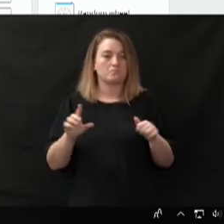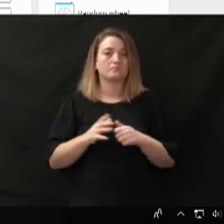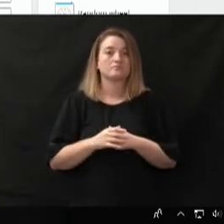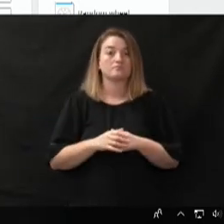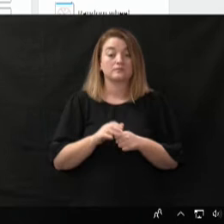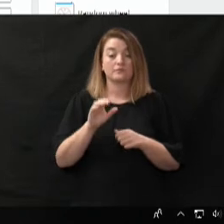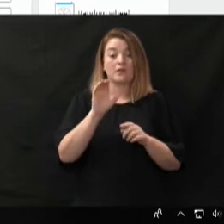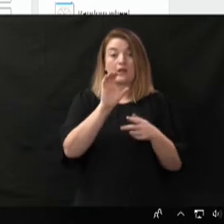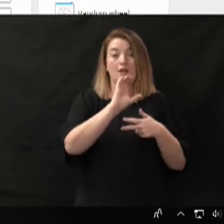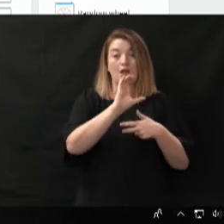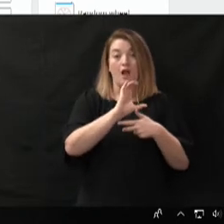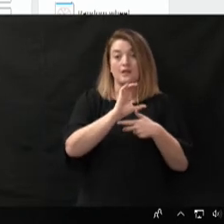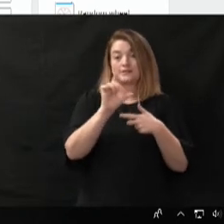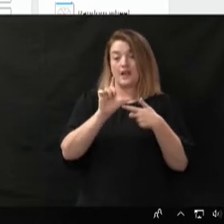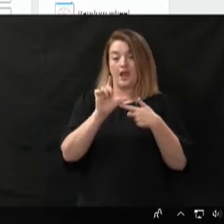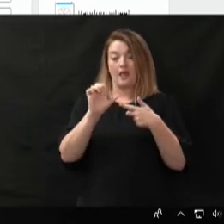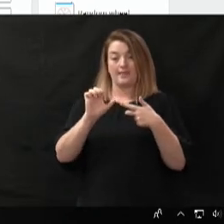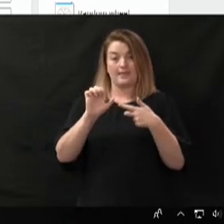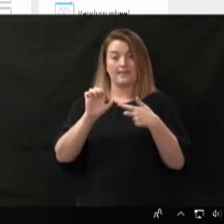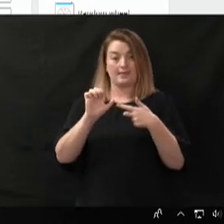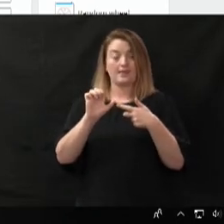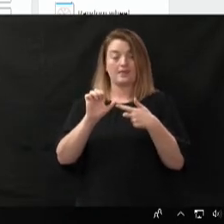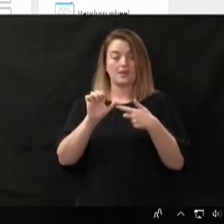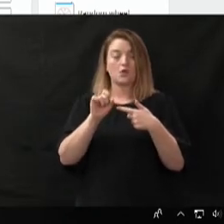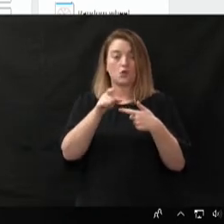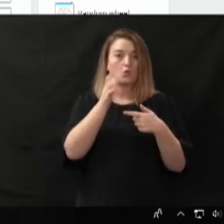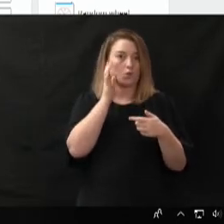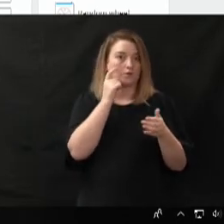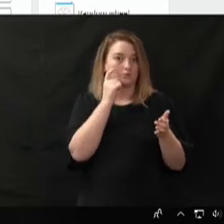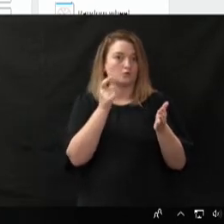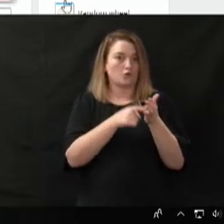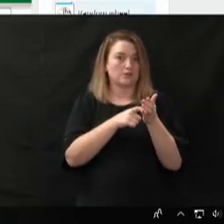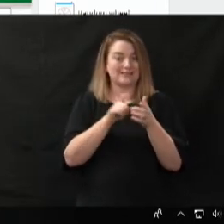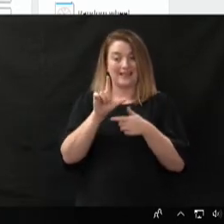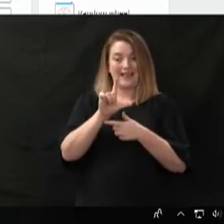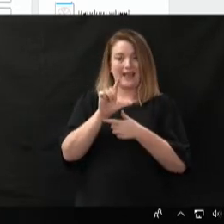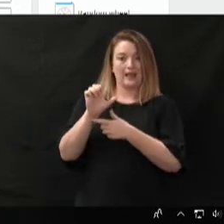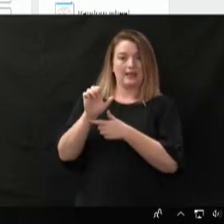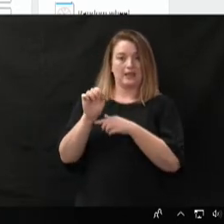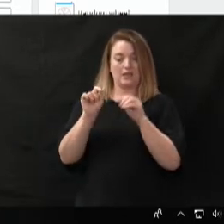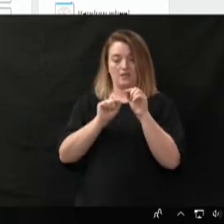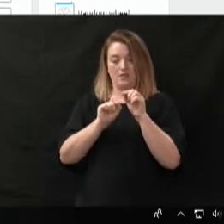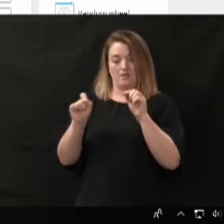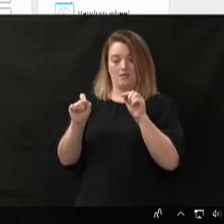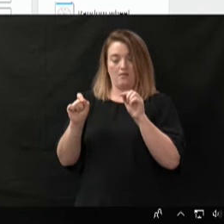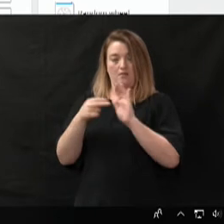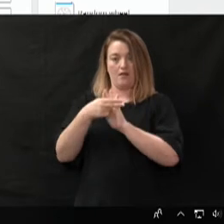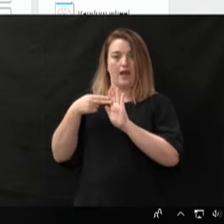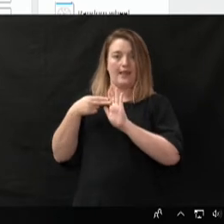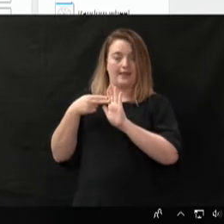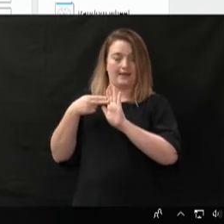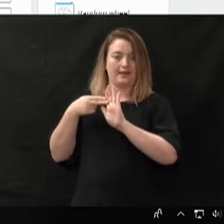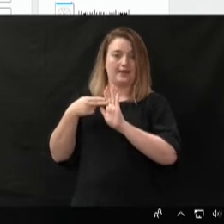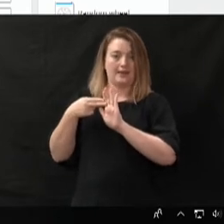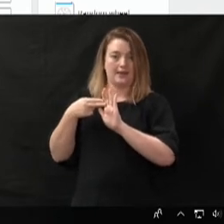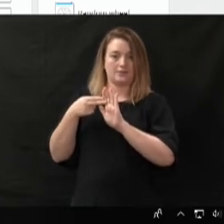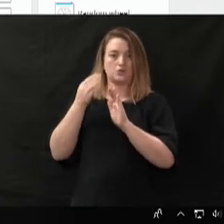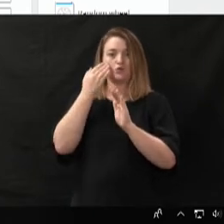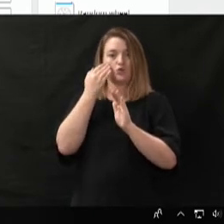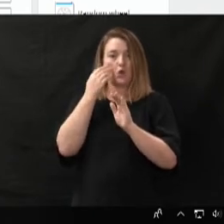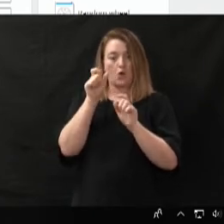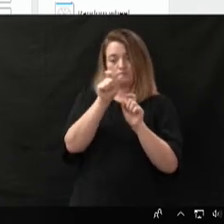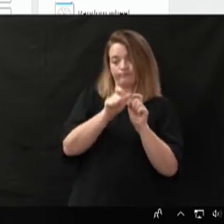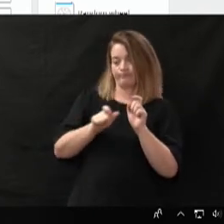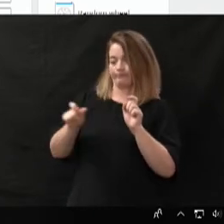you will notice that the consonant LE is highlighted. So that one would go there.